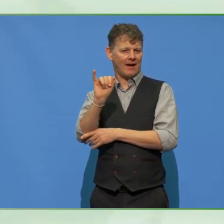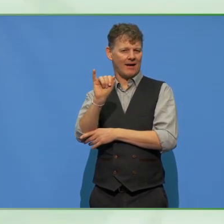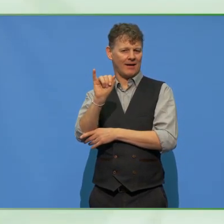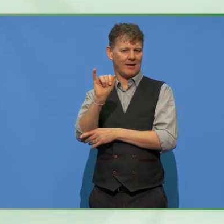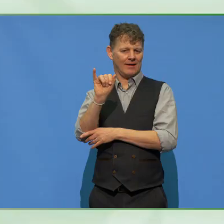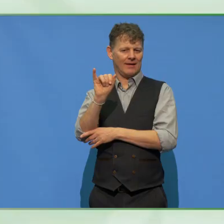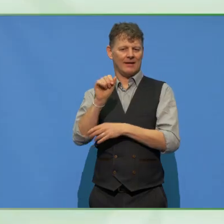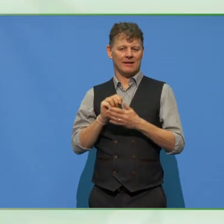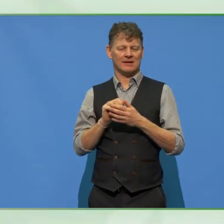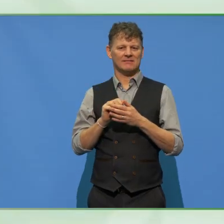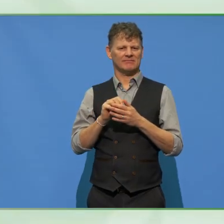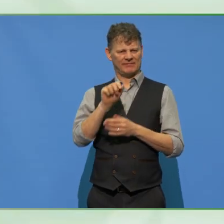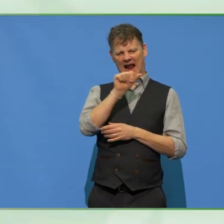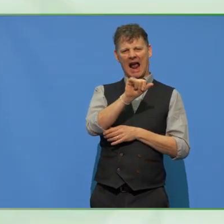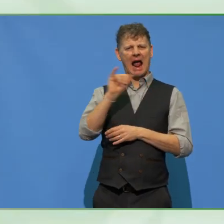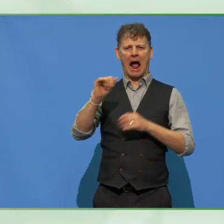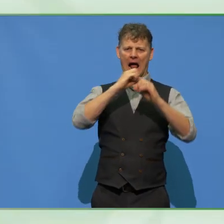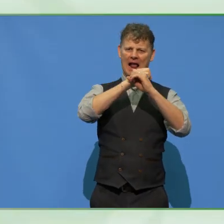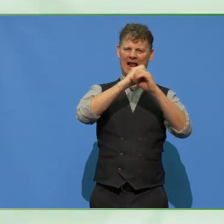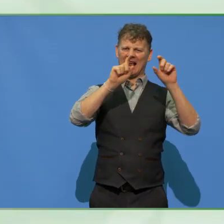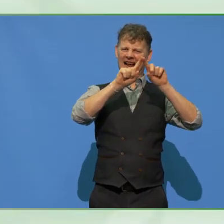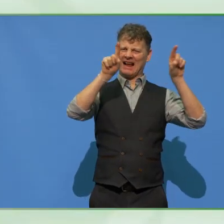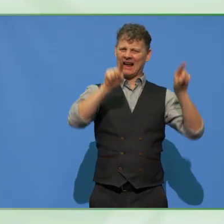of persons with disabilities.